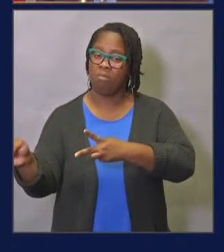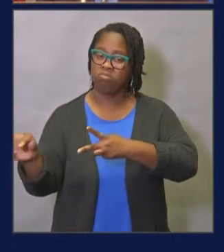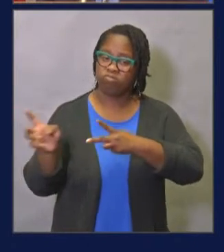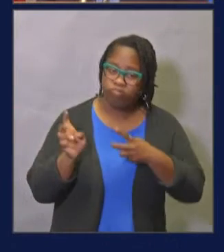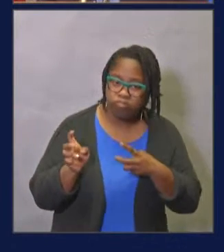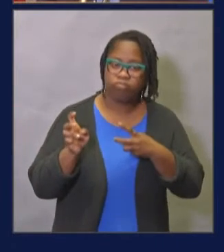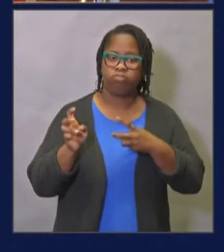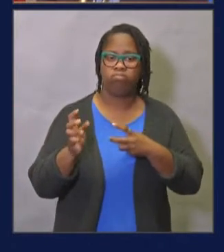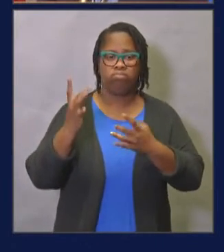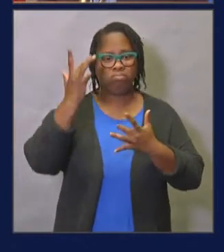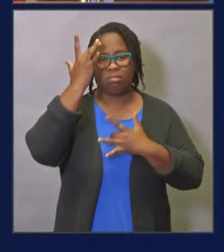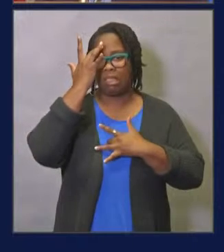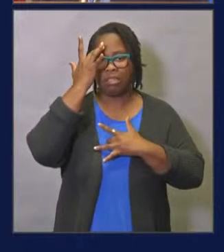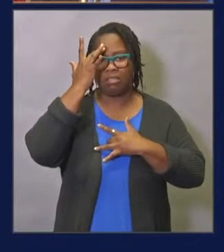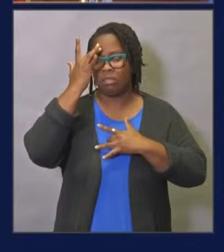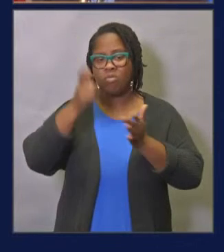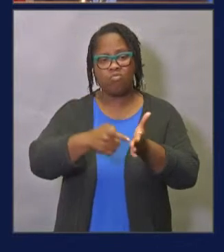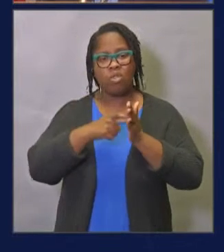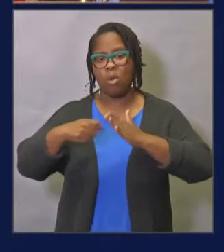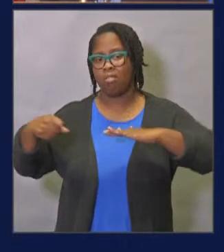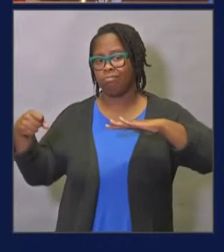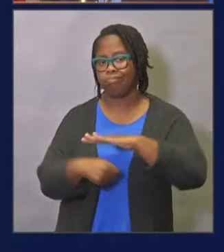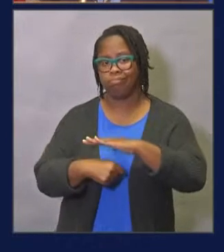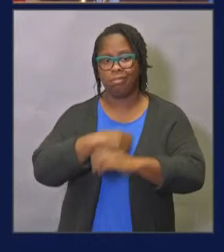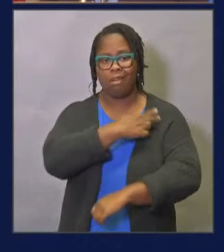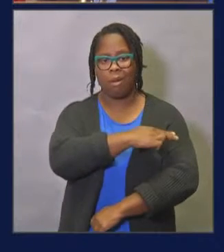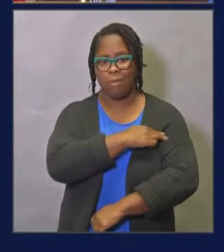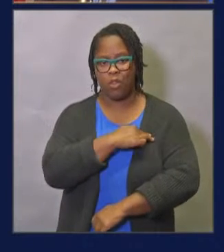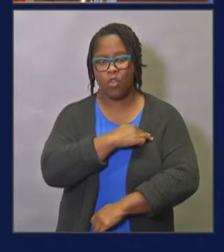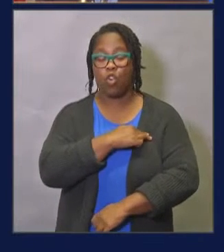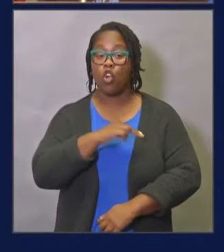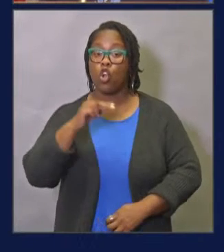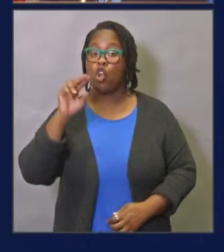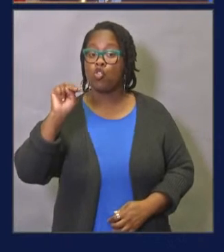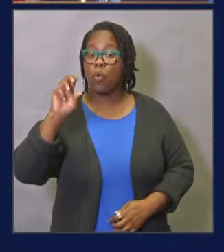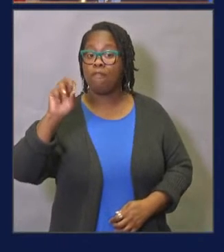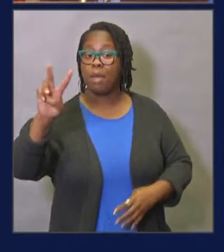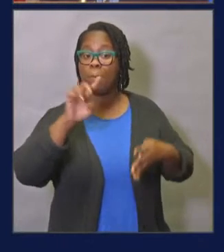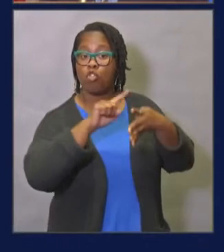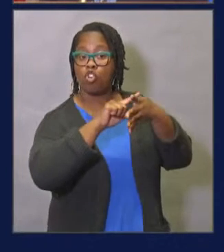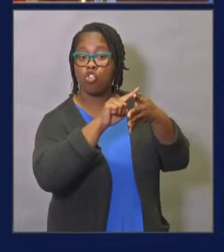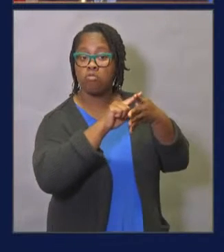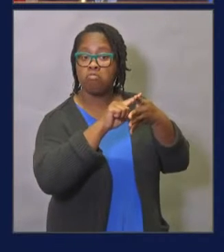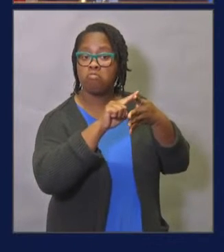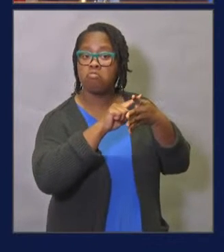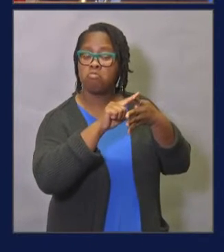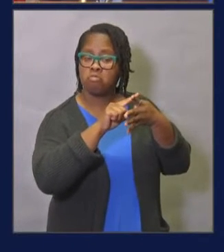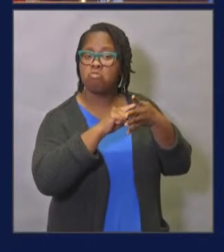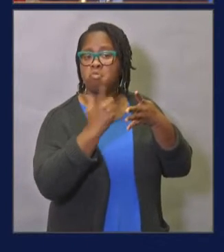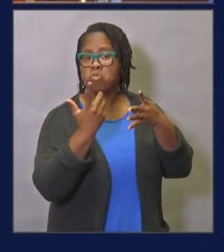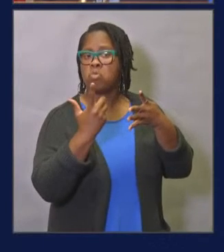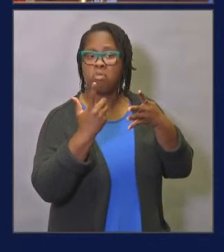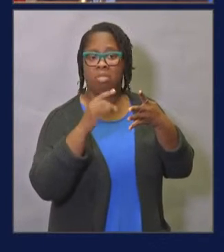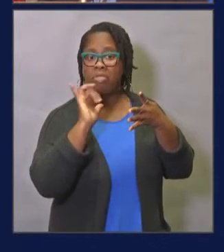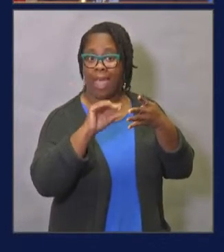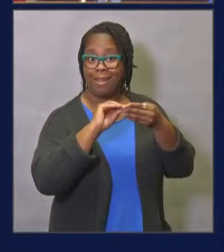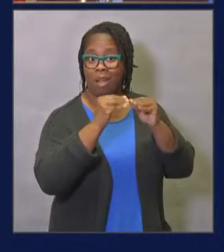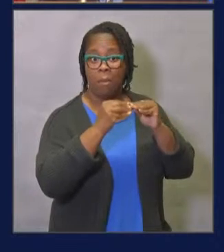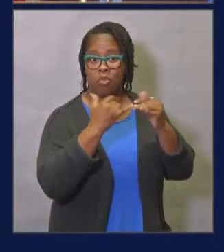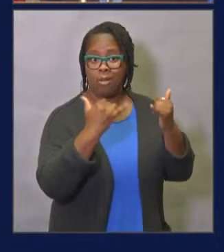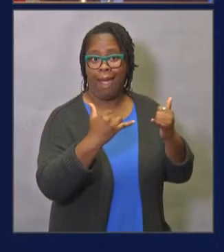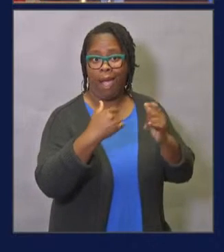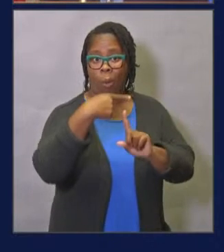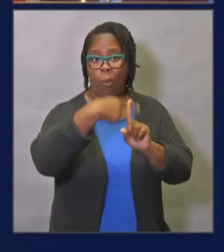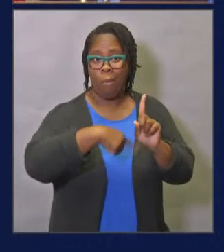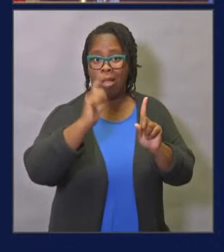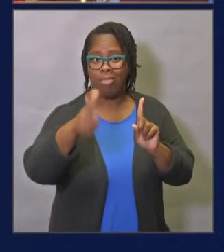hospitalization. Since early November, the daily number of people currently hospitalized for COVID-19 has tripled in just